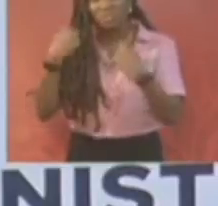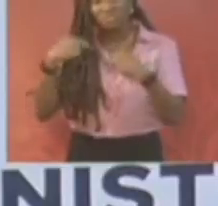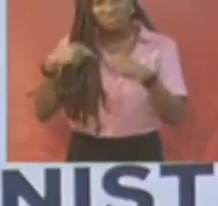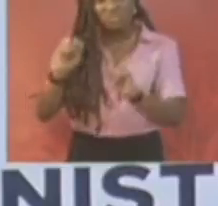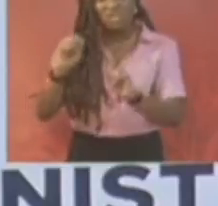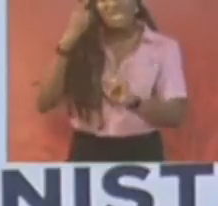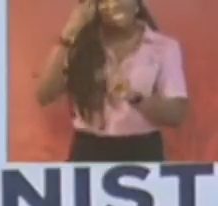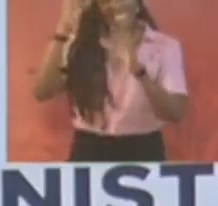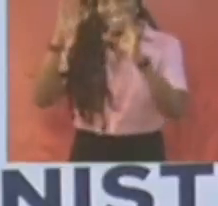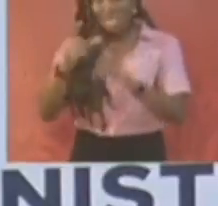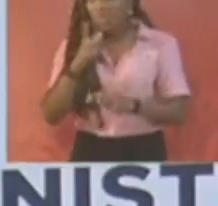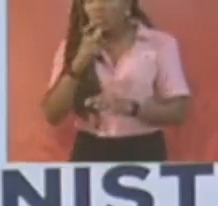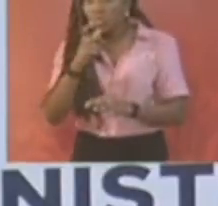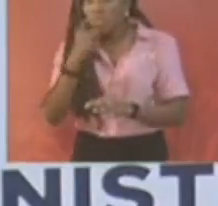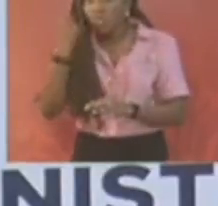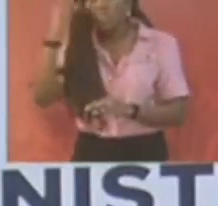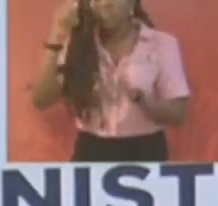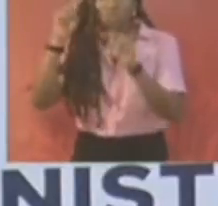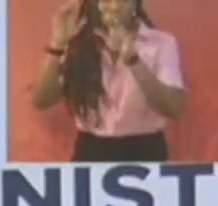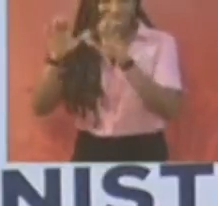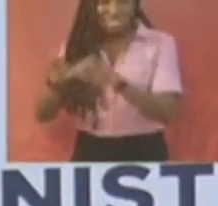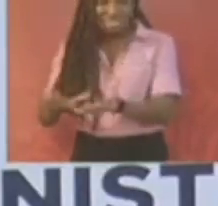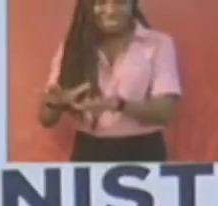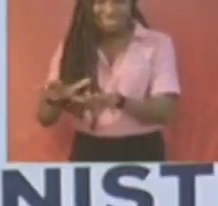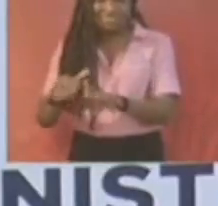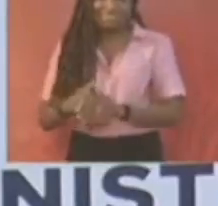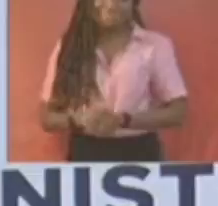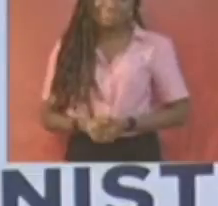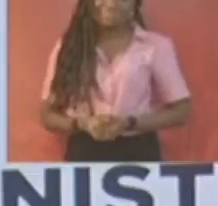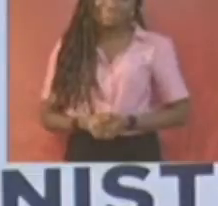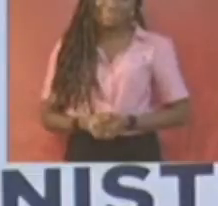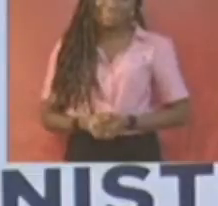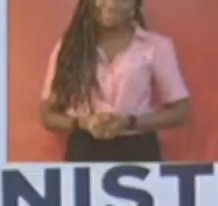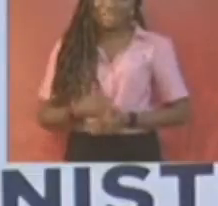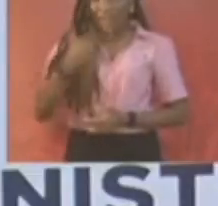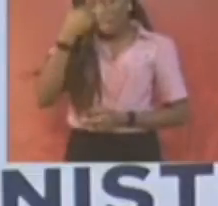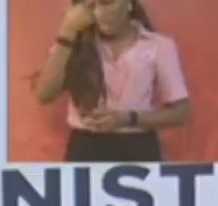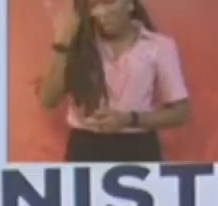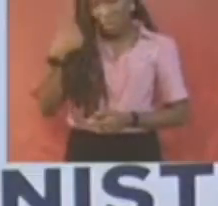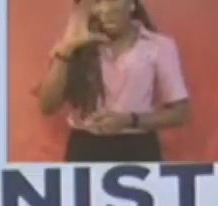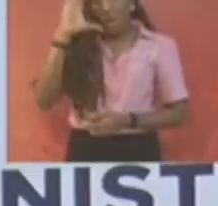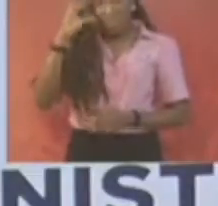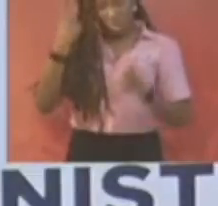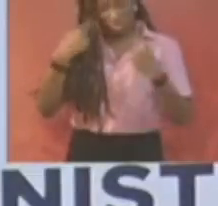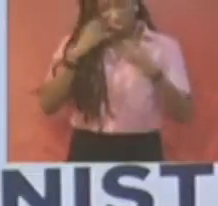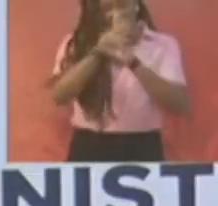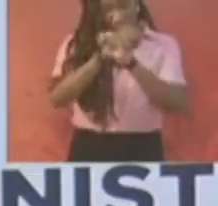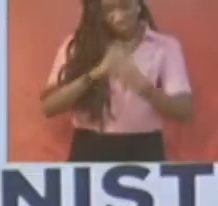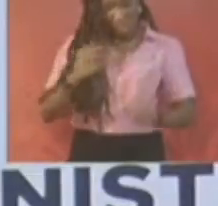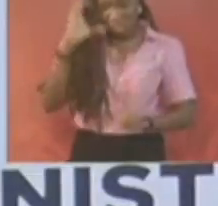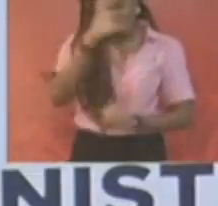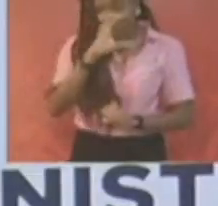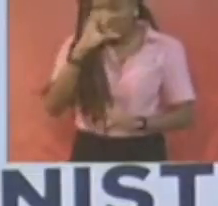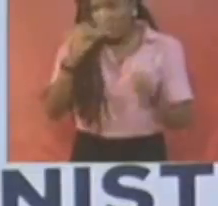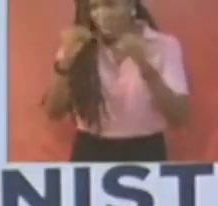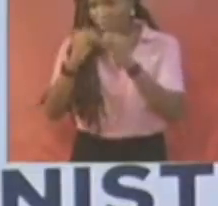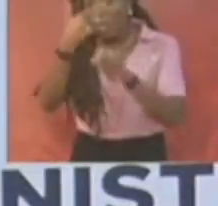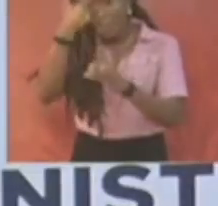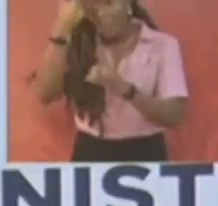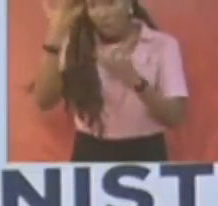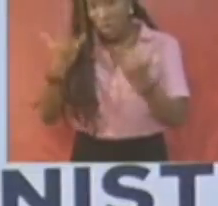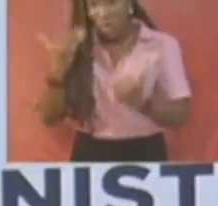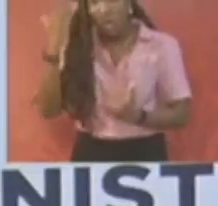intended, is one that is going to be a little more robust, because we have a much clearer idea of who would have been